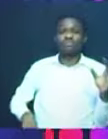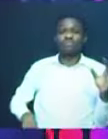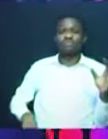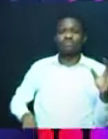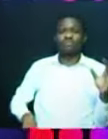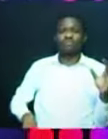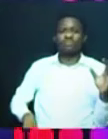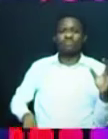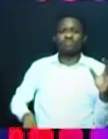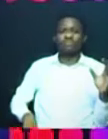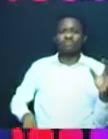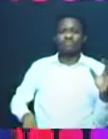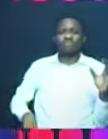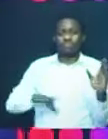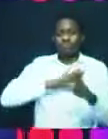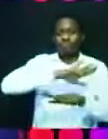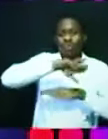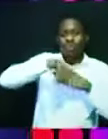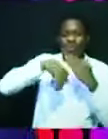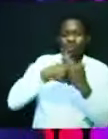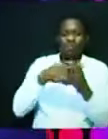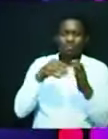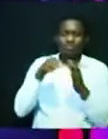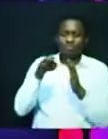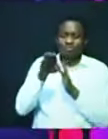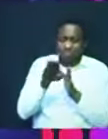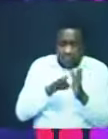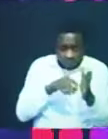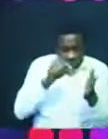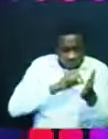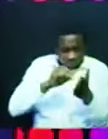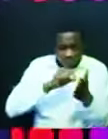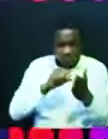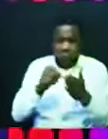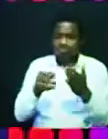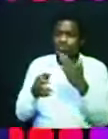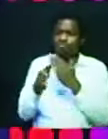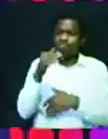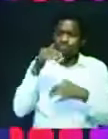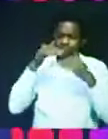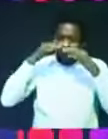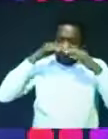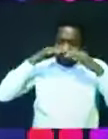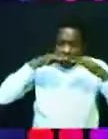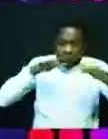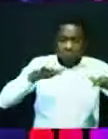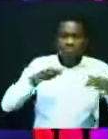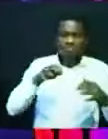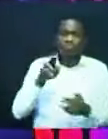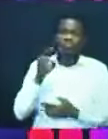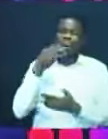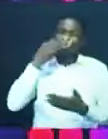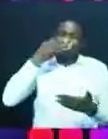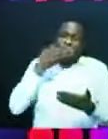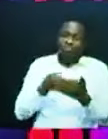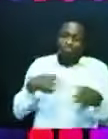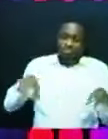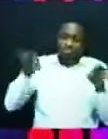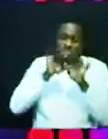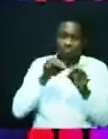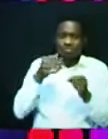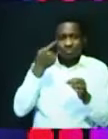All Scripture is God-breathed and is useful for teaching, rebuking, correcting, training